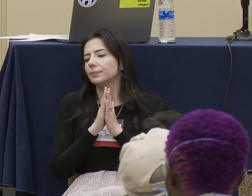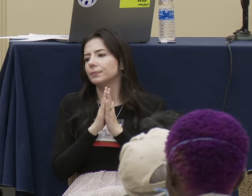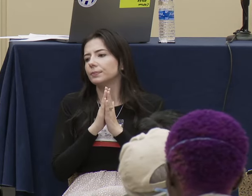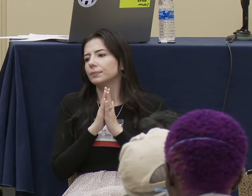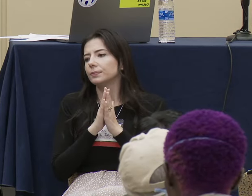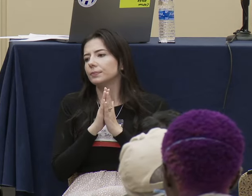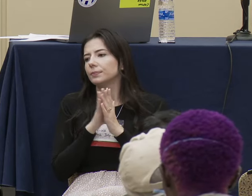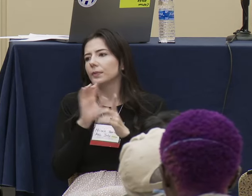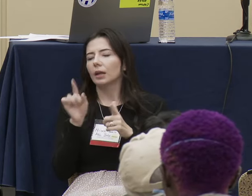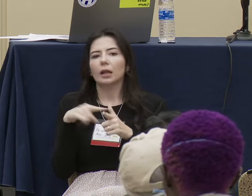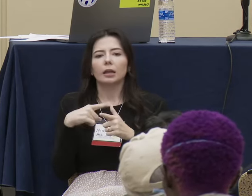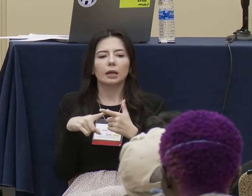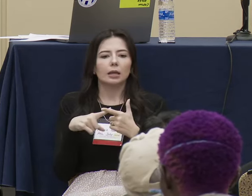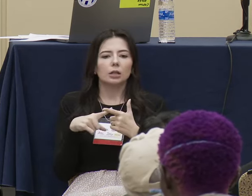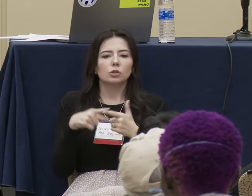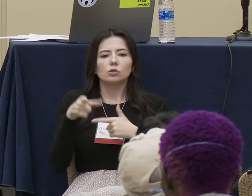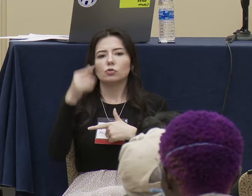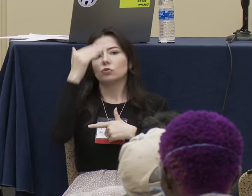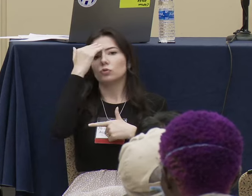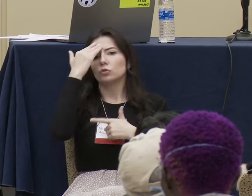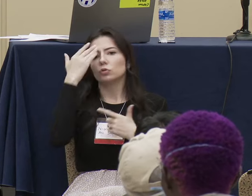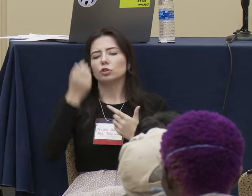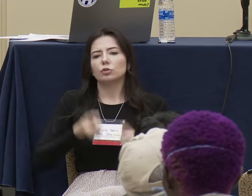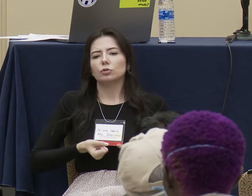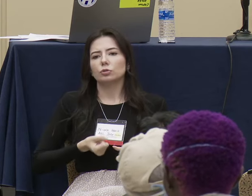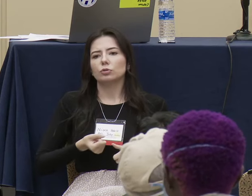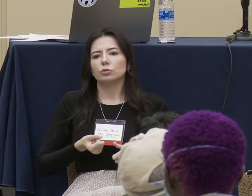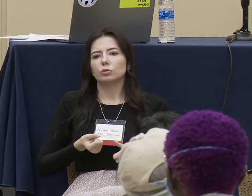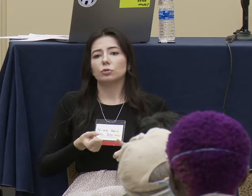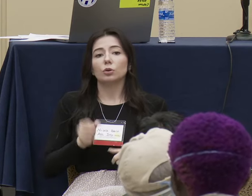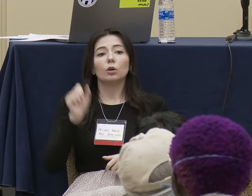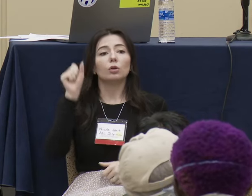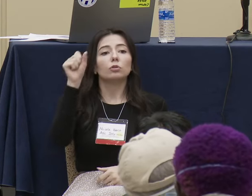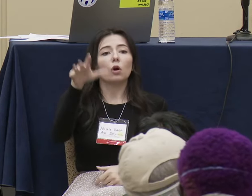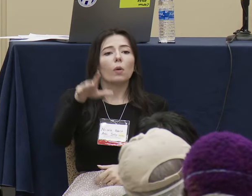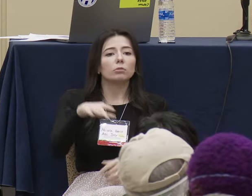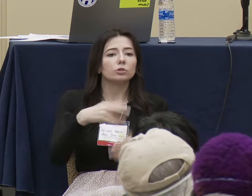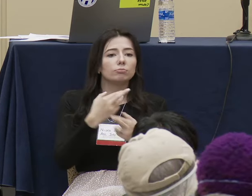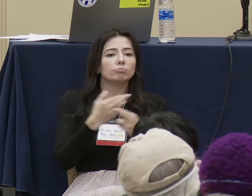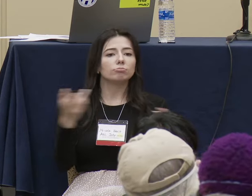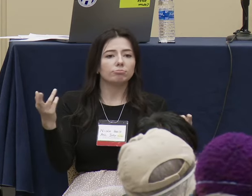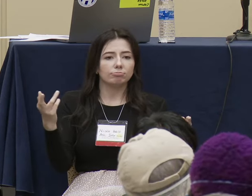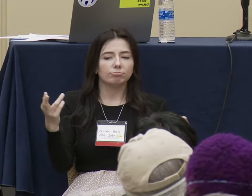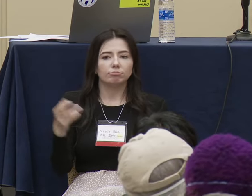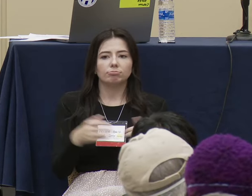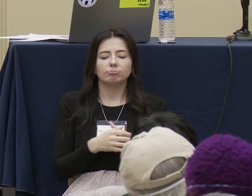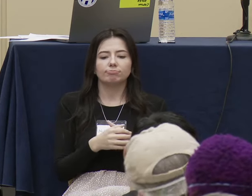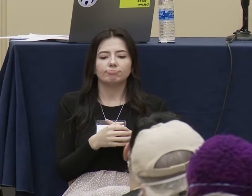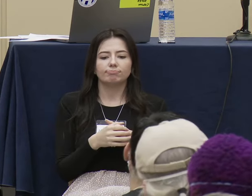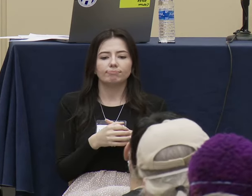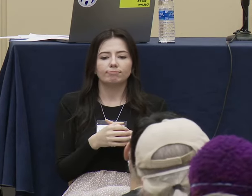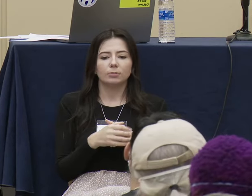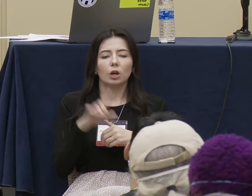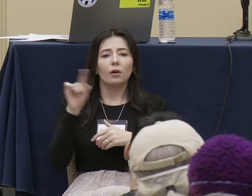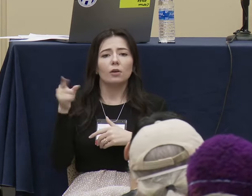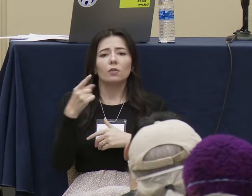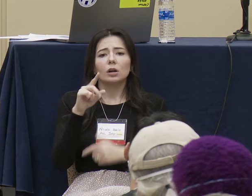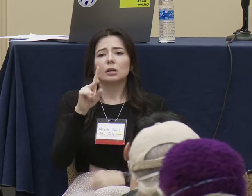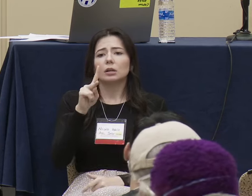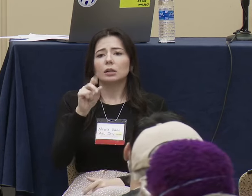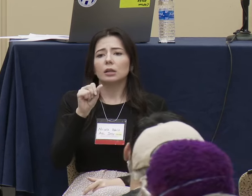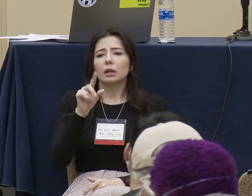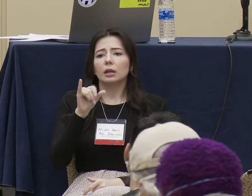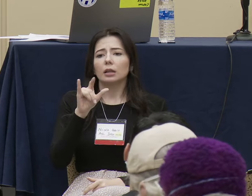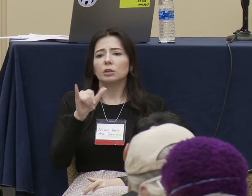And then, you know, just to throw away some kind of resources, So first of all, Kelly, who